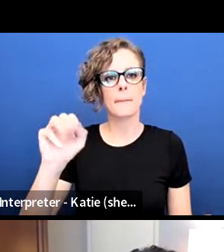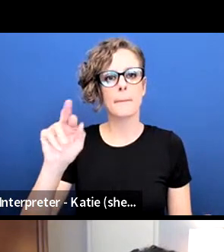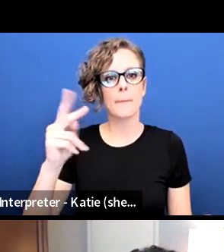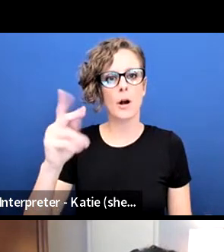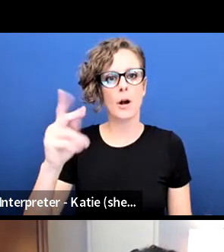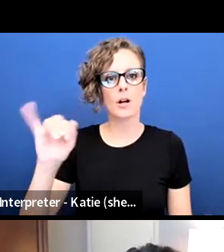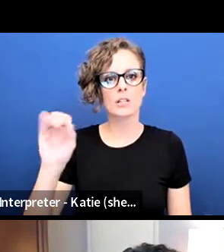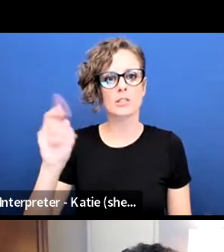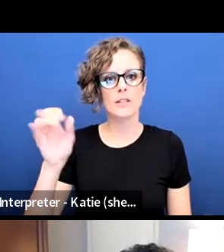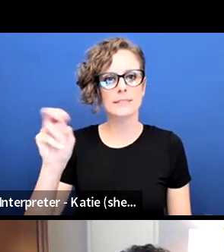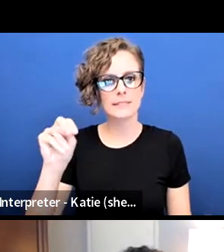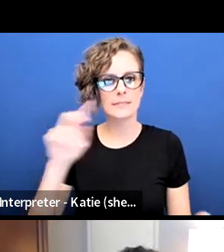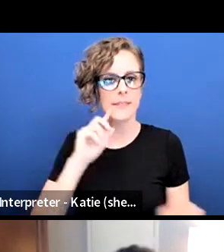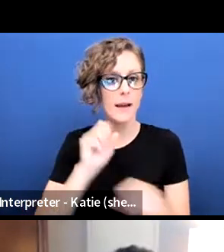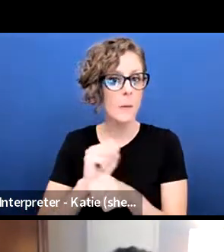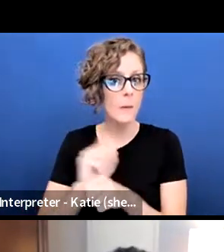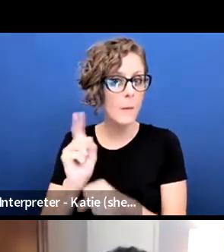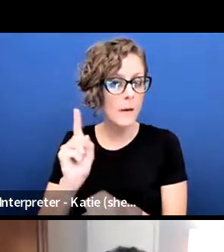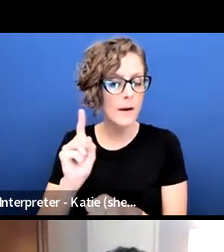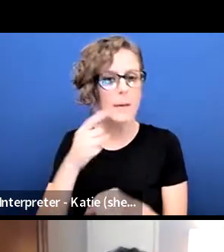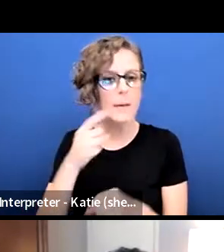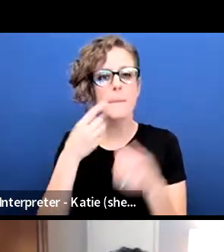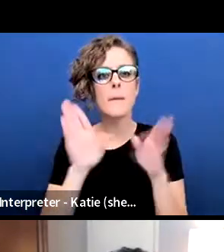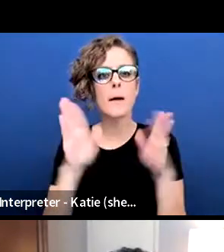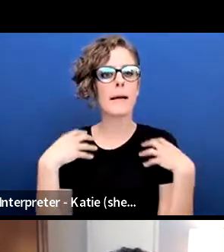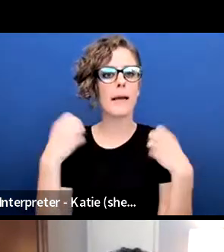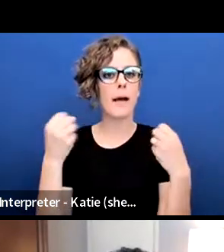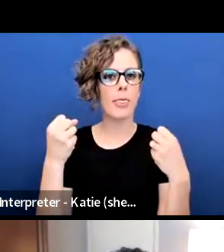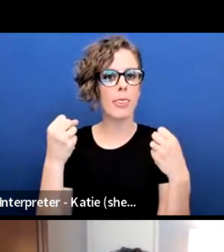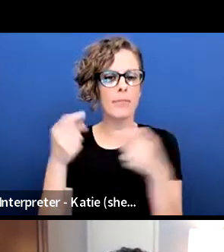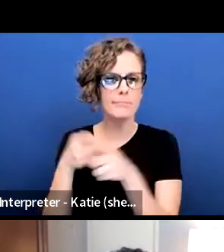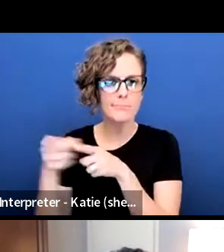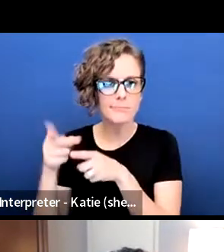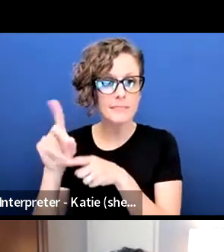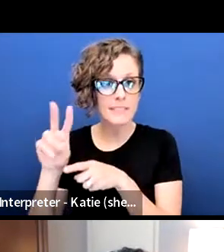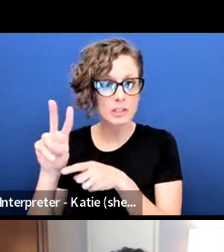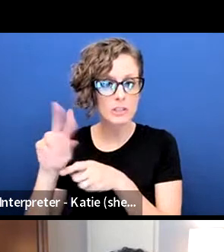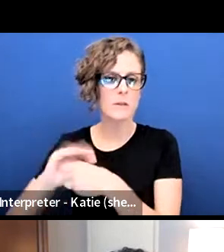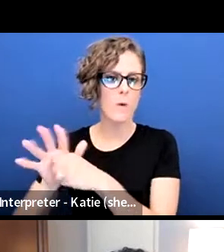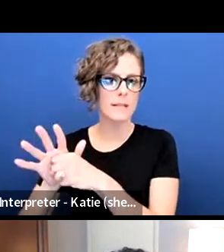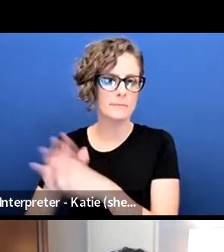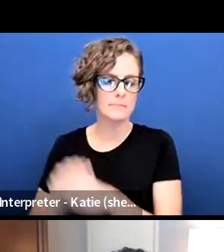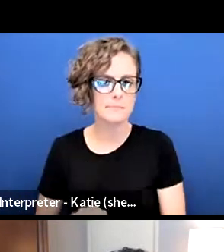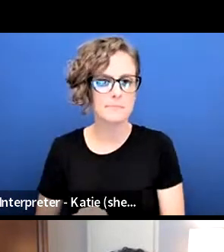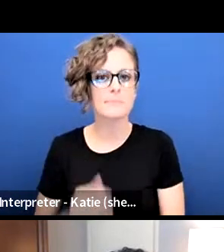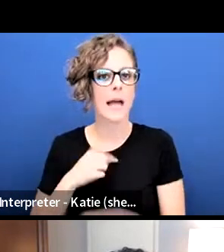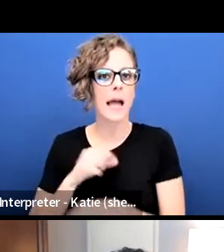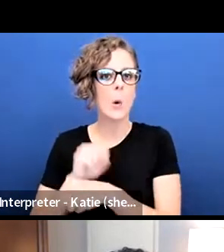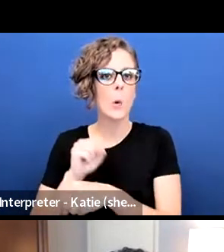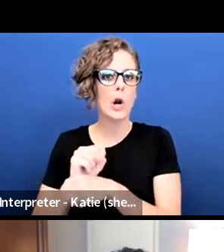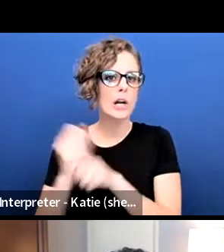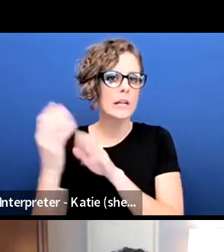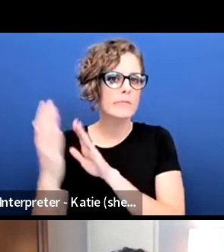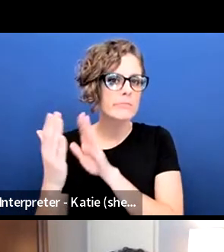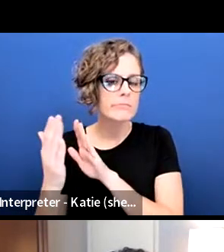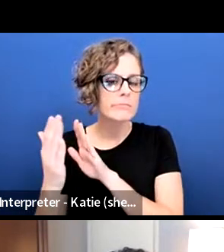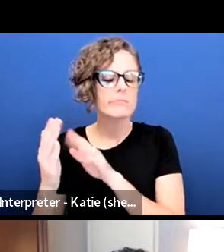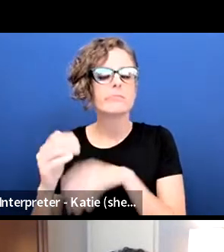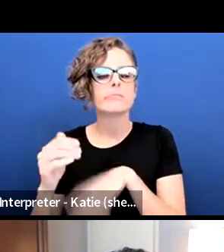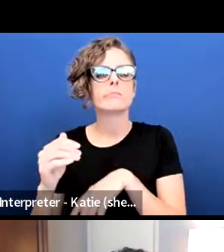Some of you may have met me before. If not, I work mostly with vaccination clinic